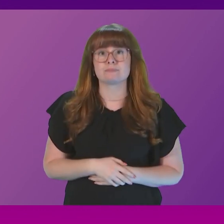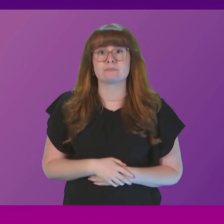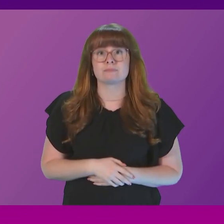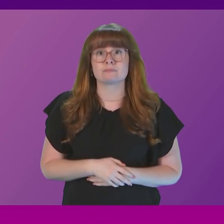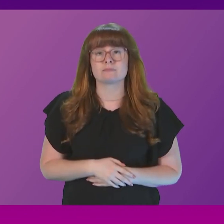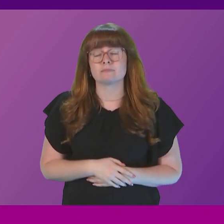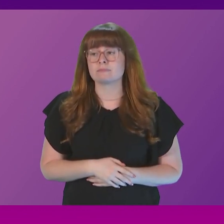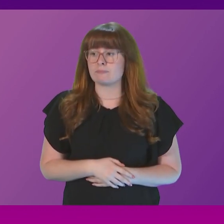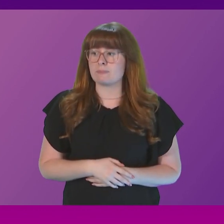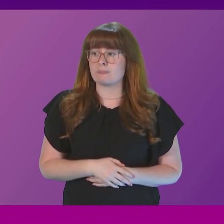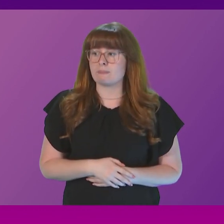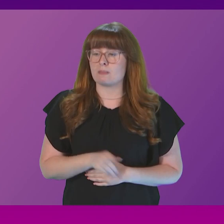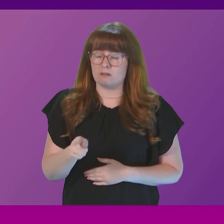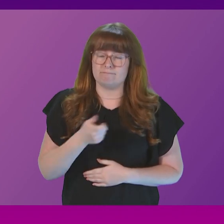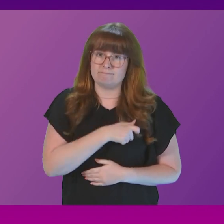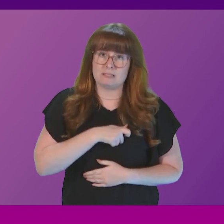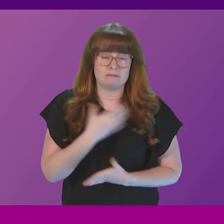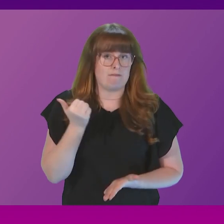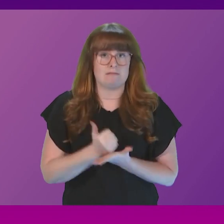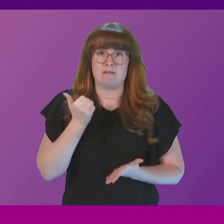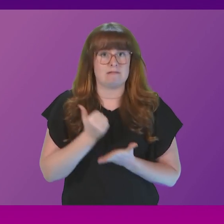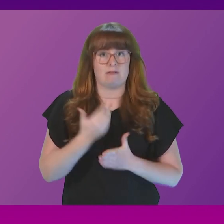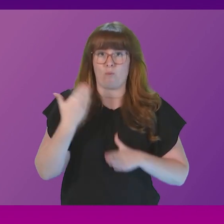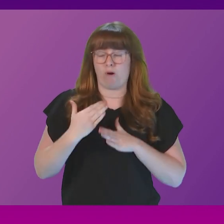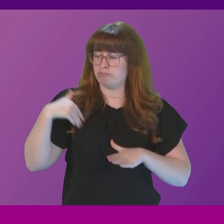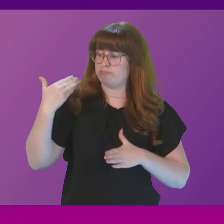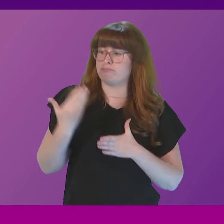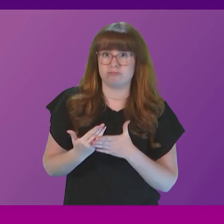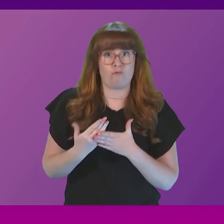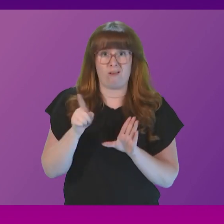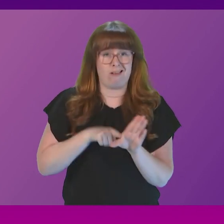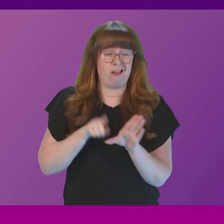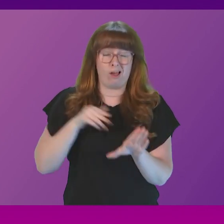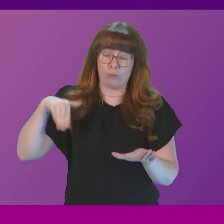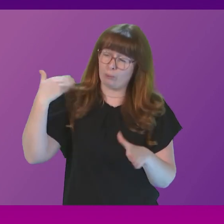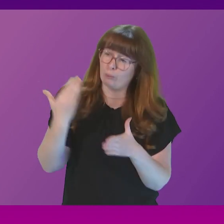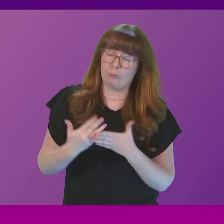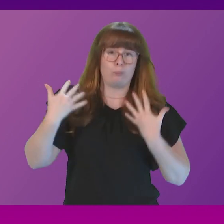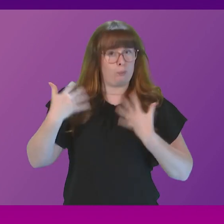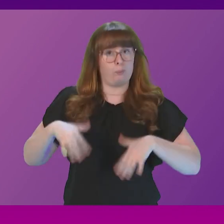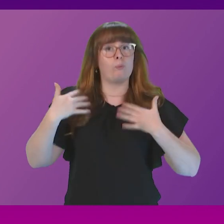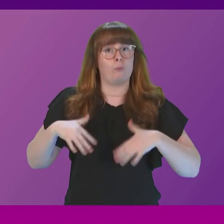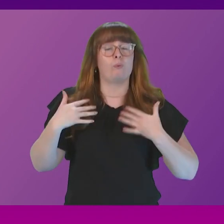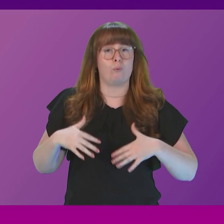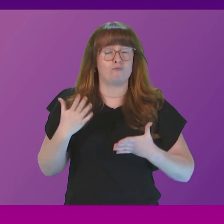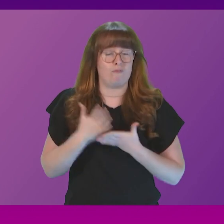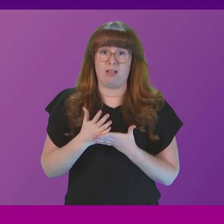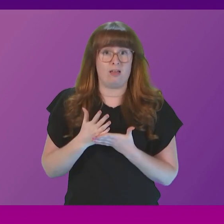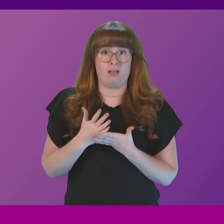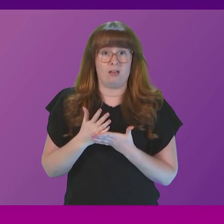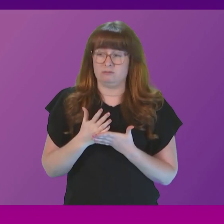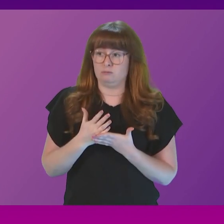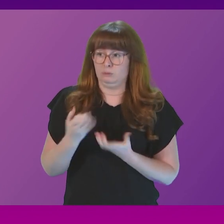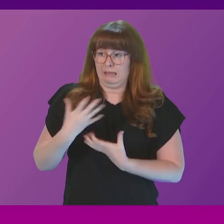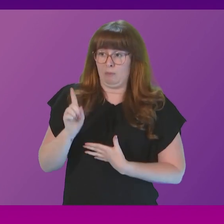committee's excellent work on this over the years actually just confirms what we